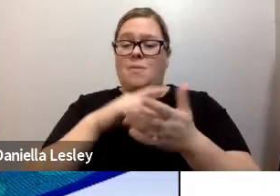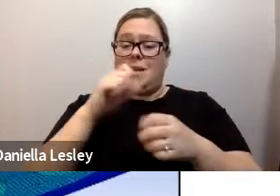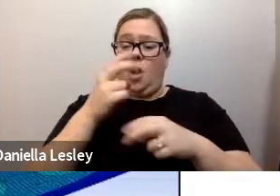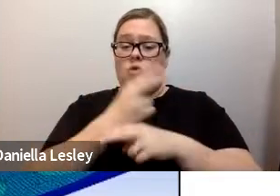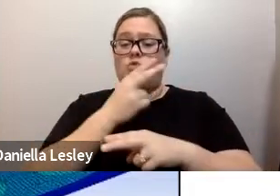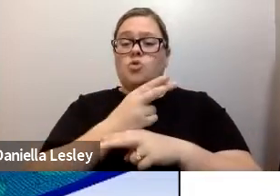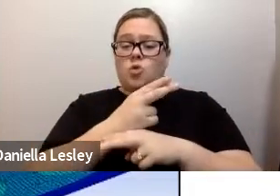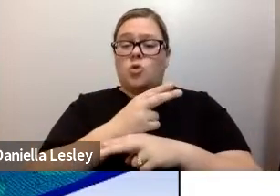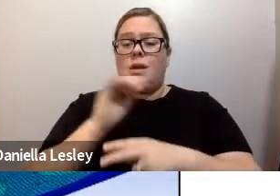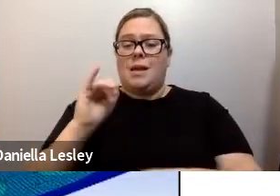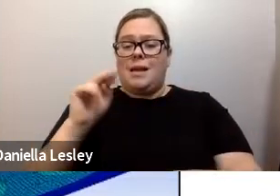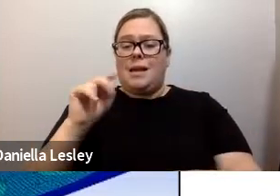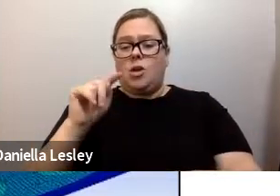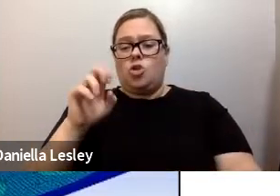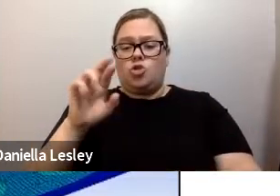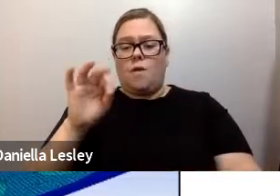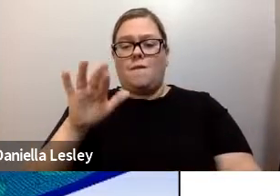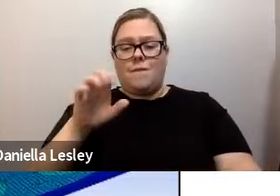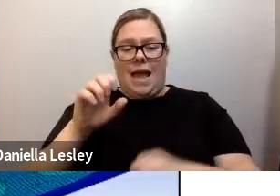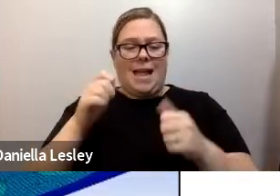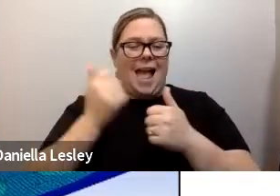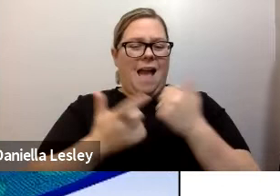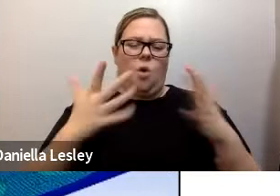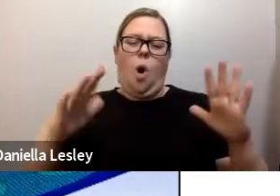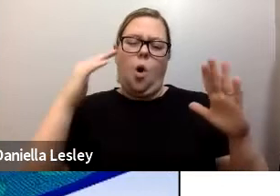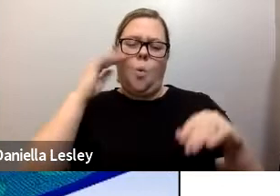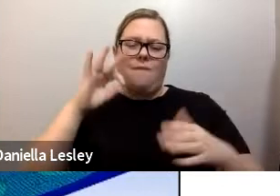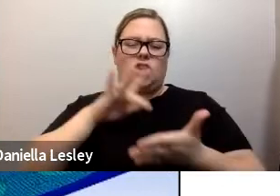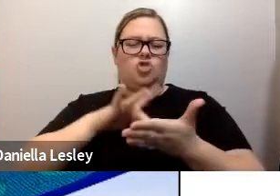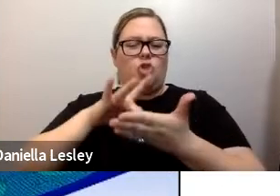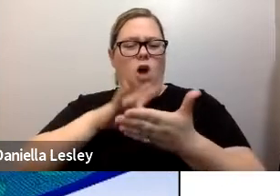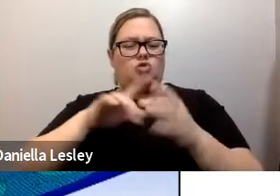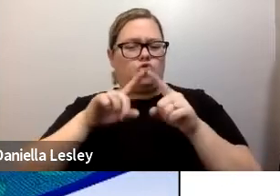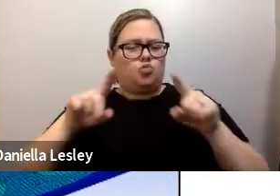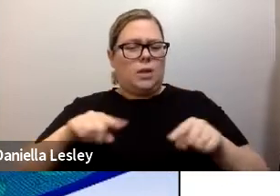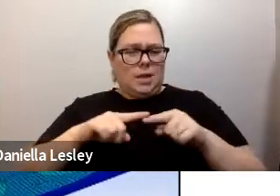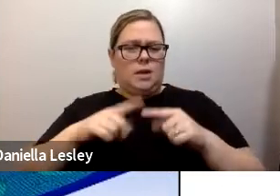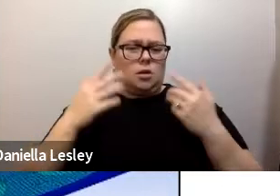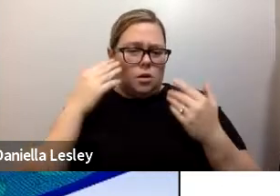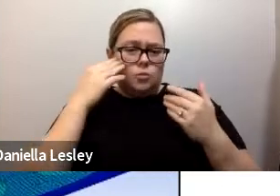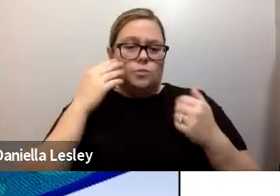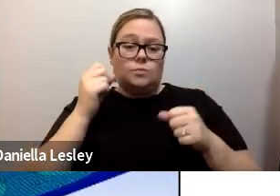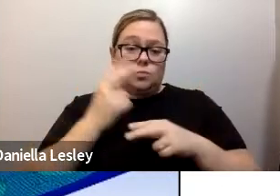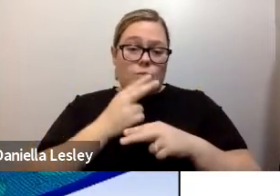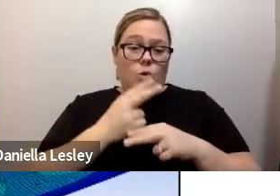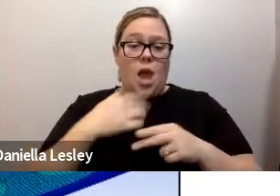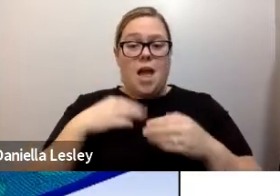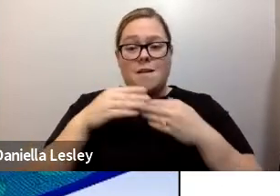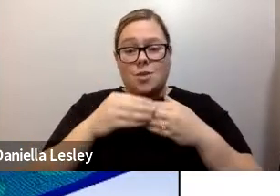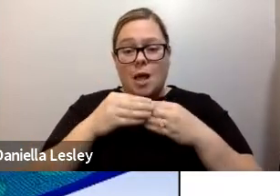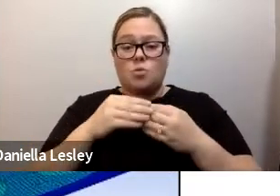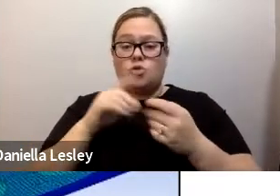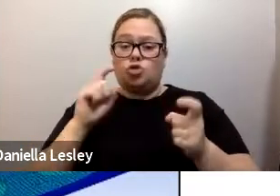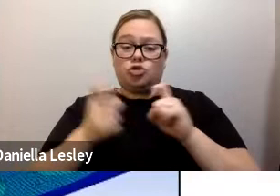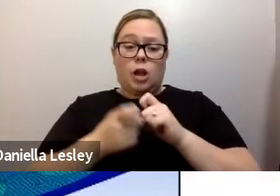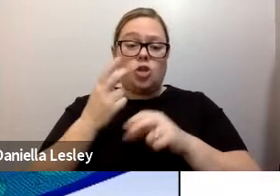interface that's familiar to everybody, which is a touch screen. And with that, you can, have maximum flexibility as far as changing the